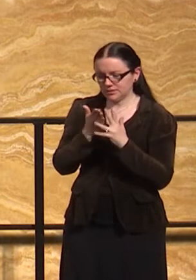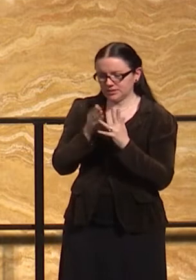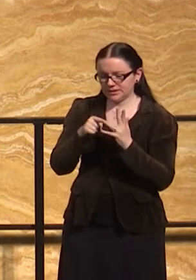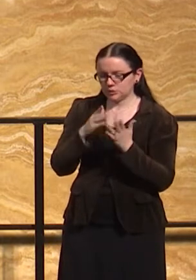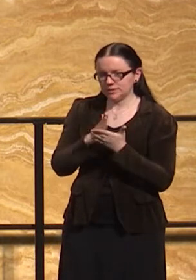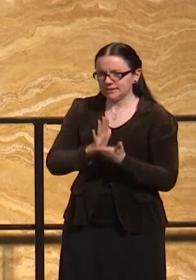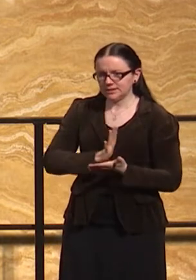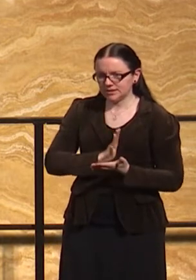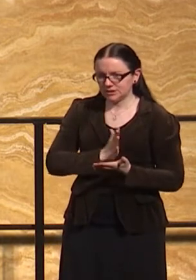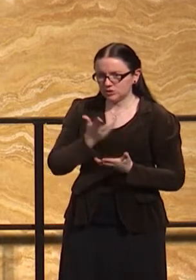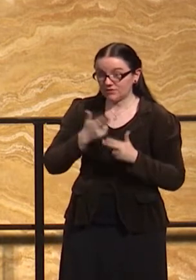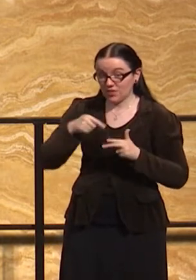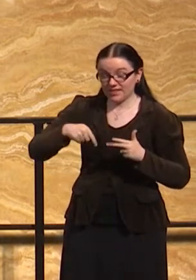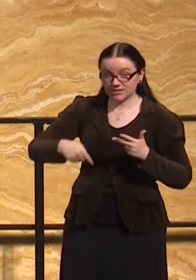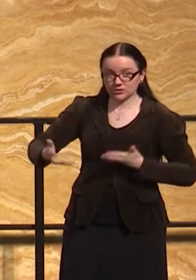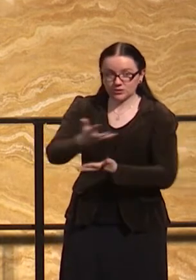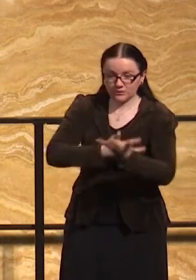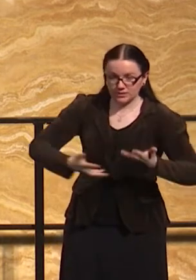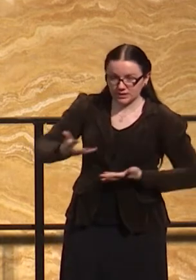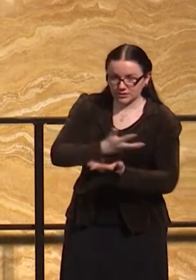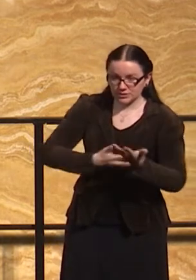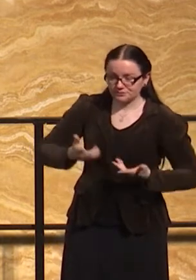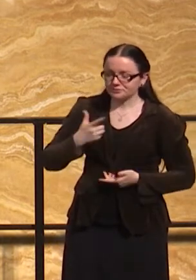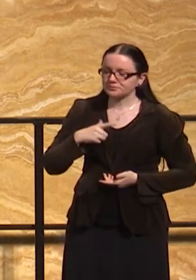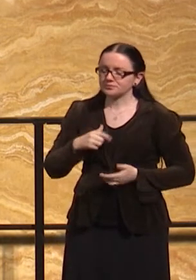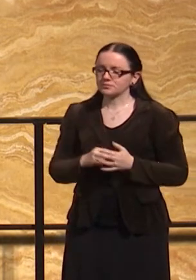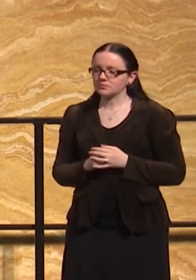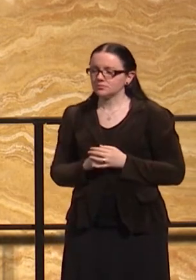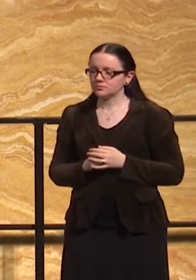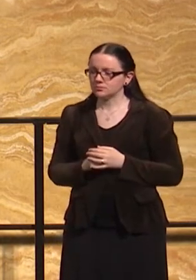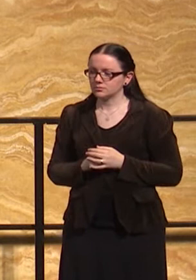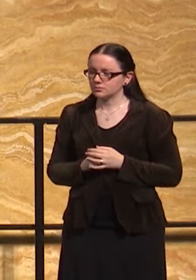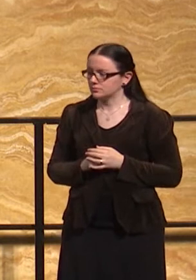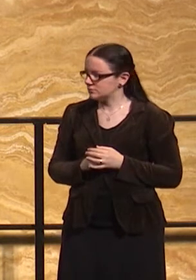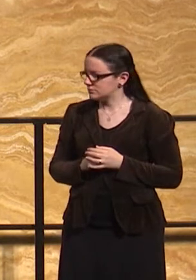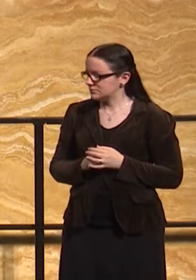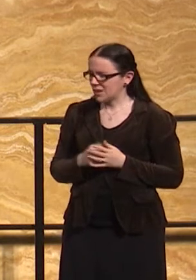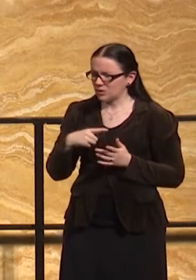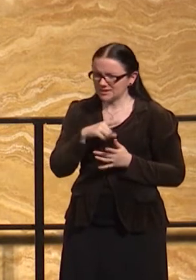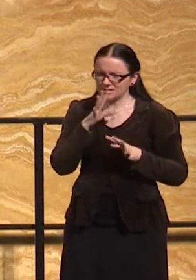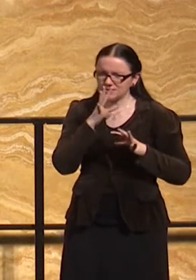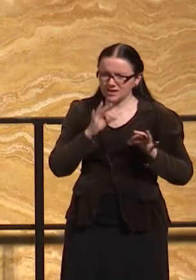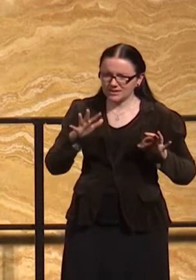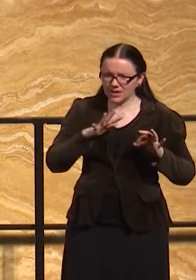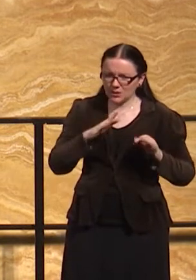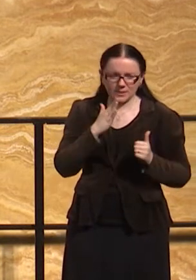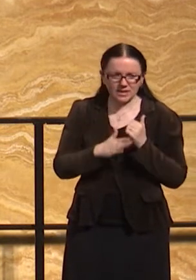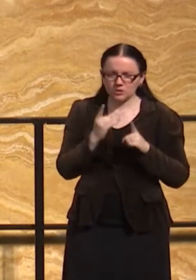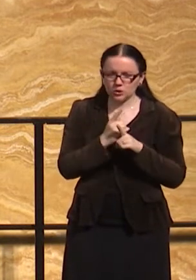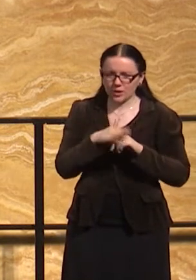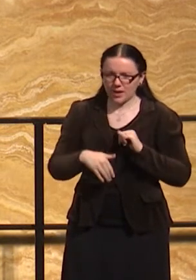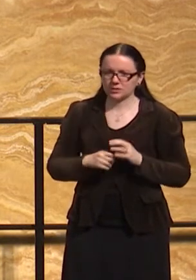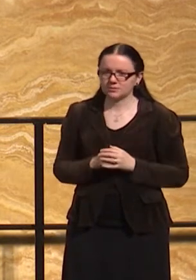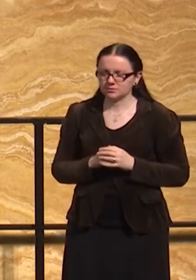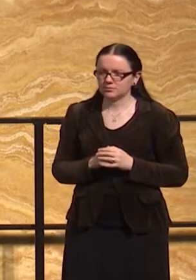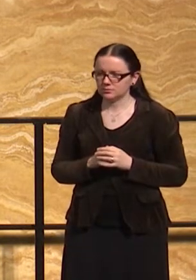fascinating for this kind of conversation because those are the silent areas we never say anything about. If you take the